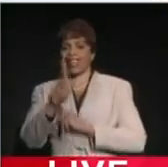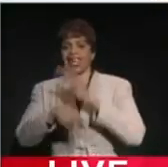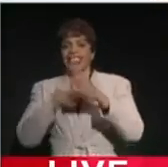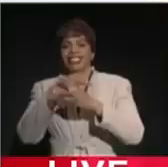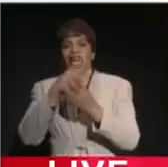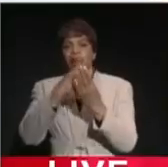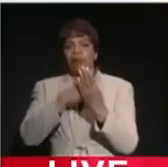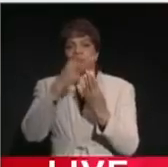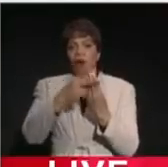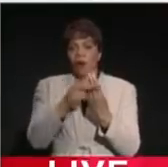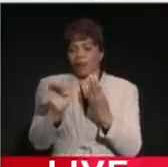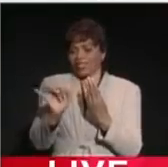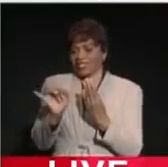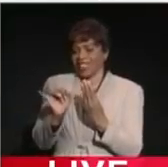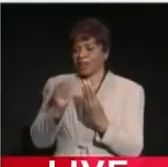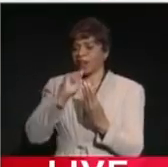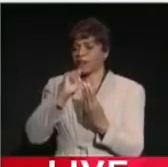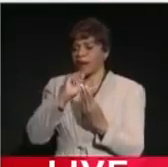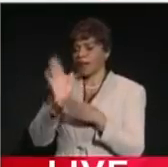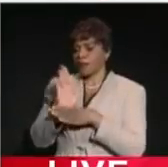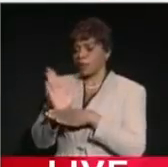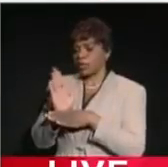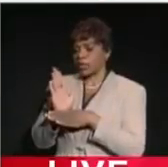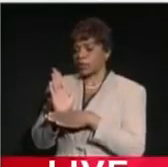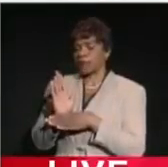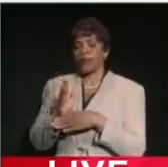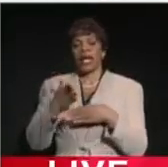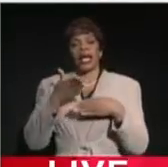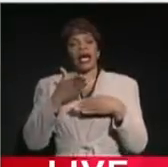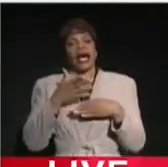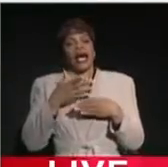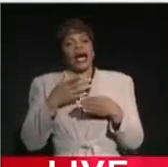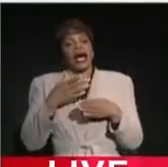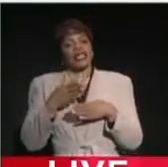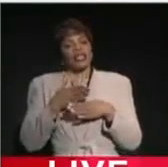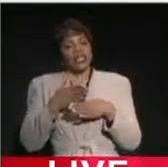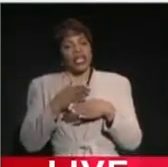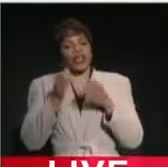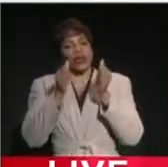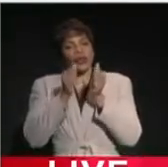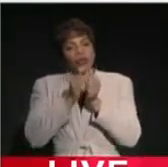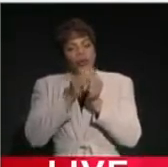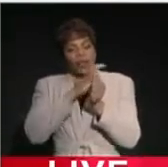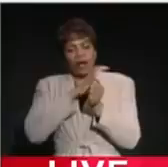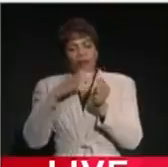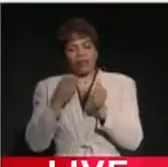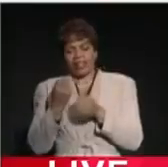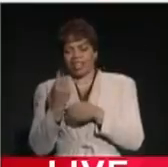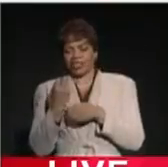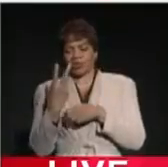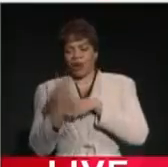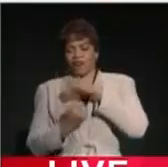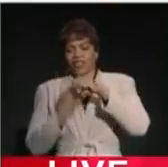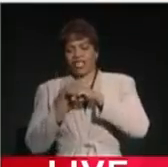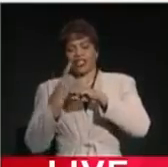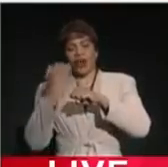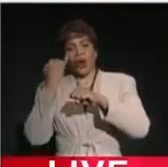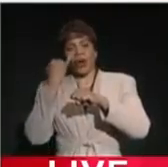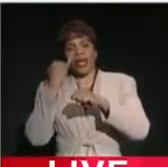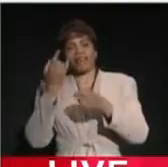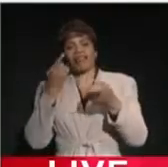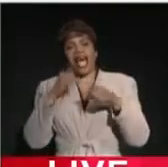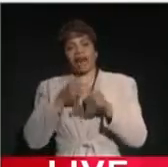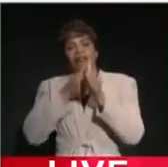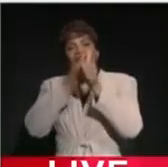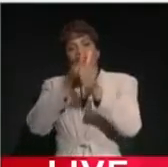lot of private businesses have done? I chaired the original commission on this 12 years ago, and if we had taken the steps that we had outlined, we wouldn't be in the position